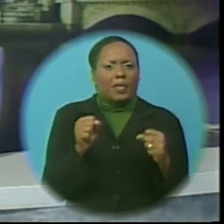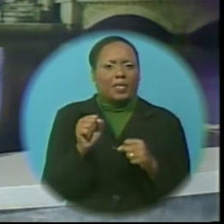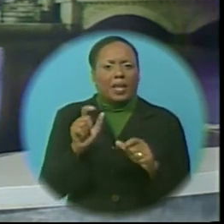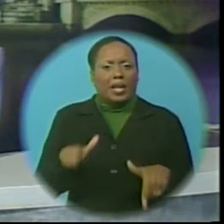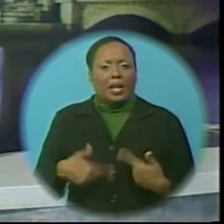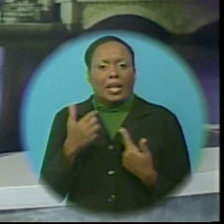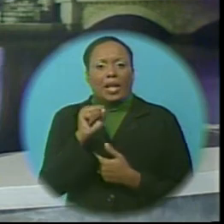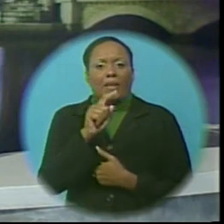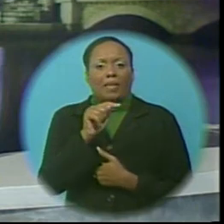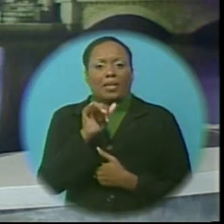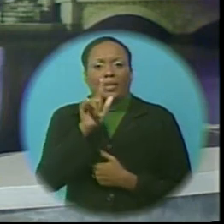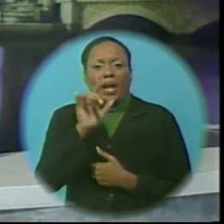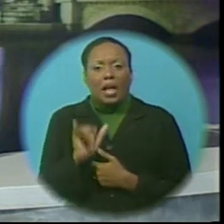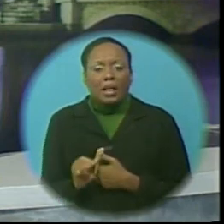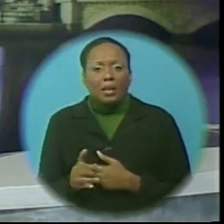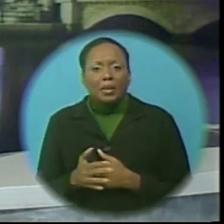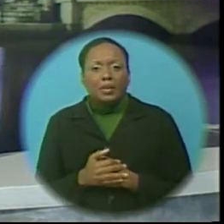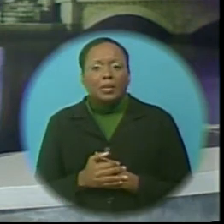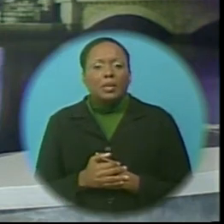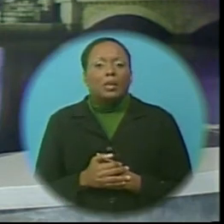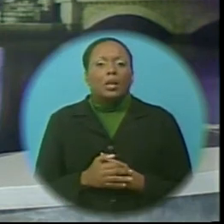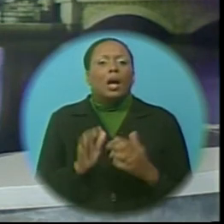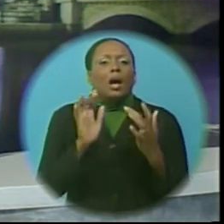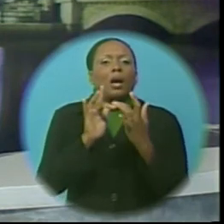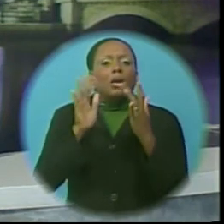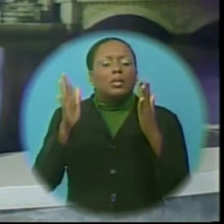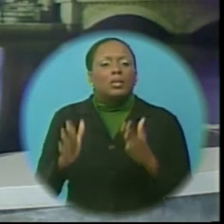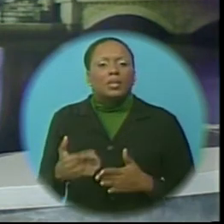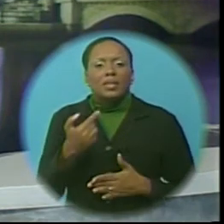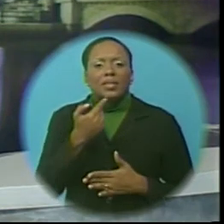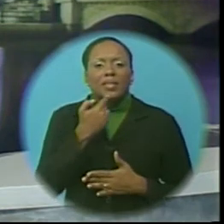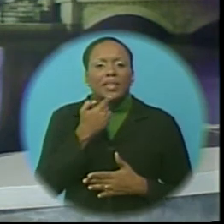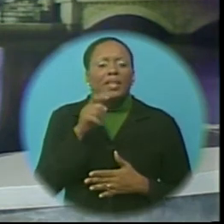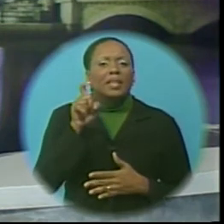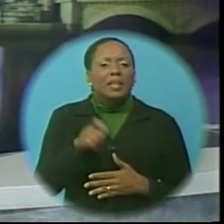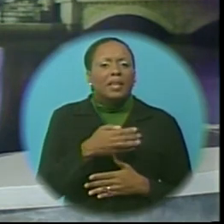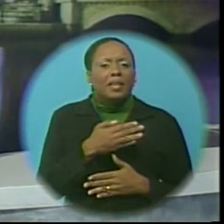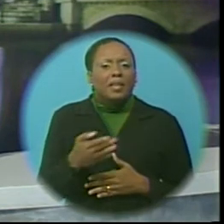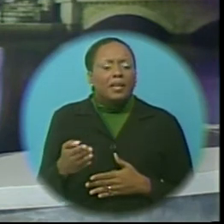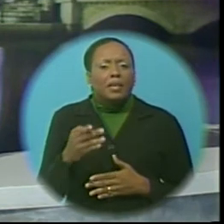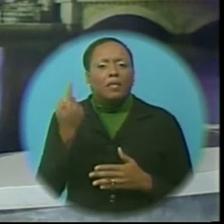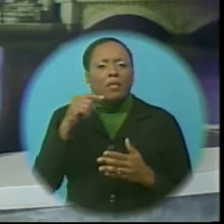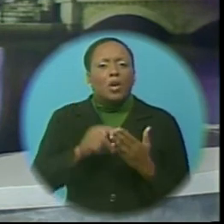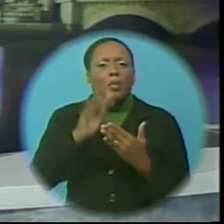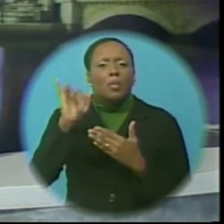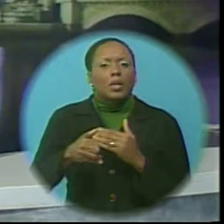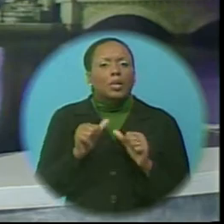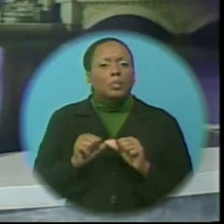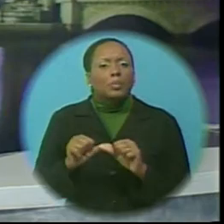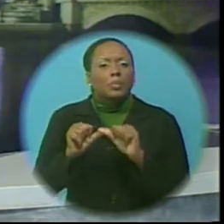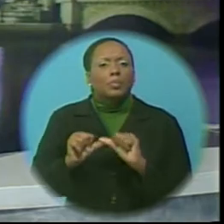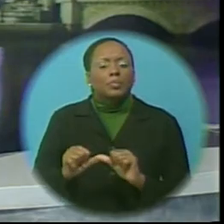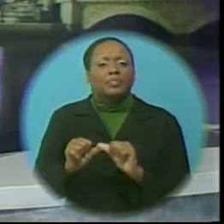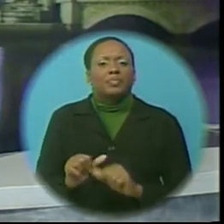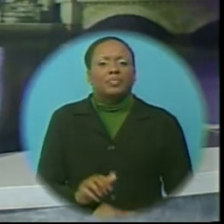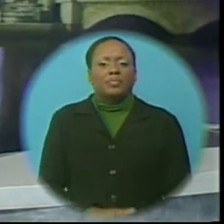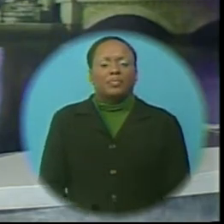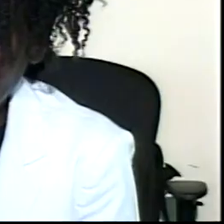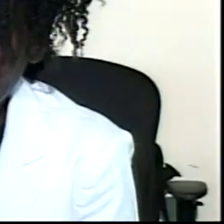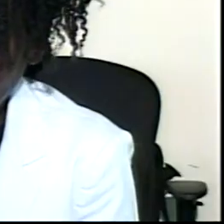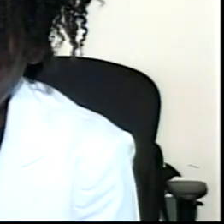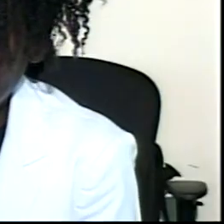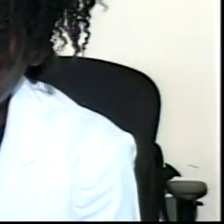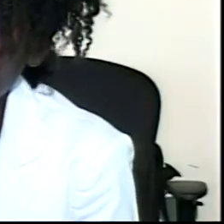Gentle Touch Health and Education Service, Beverly John, says resources are necessary to keep the project running.